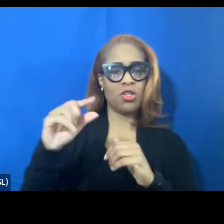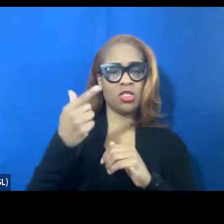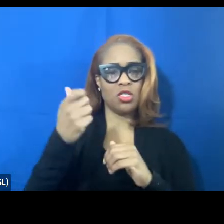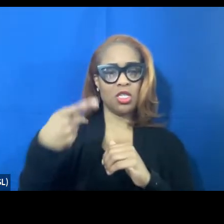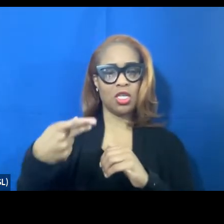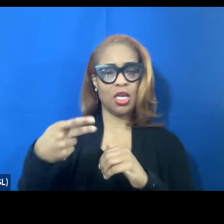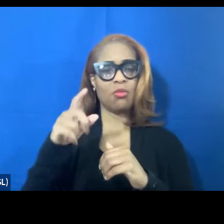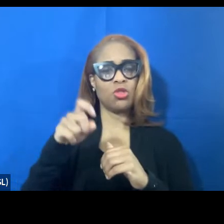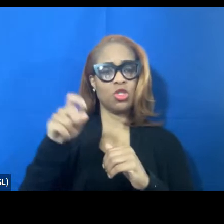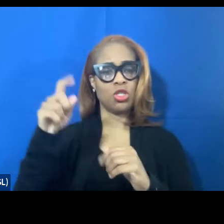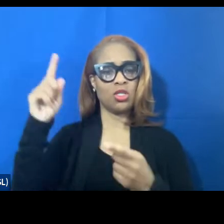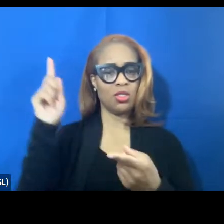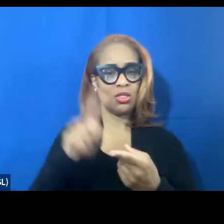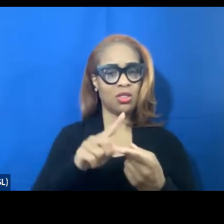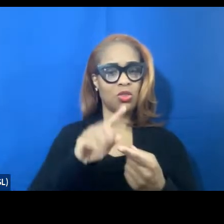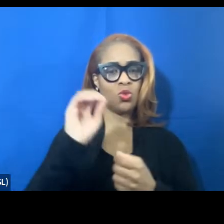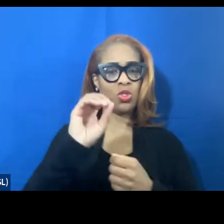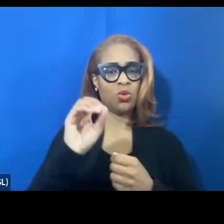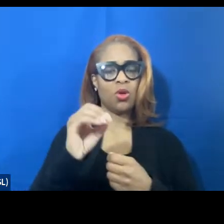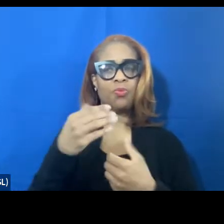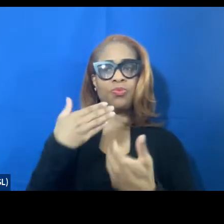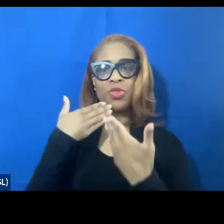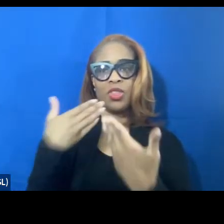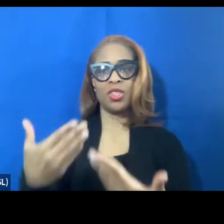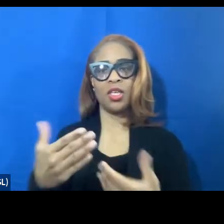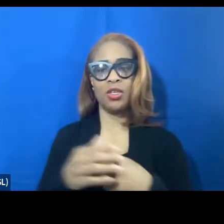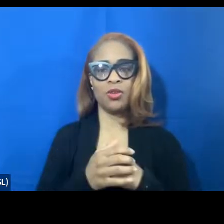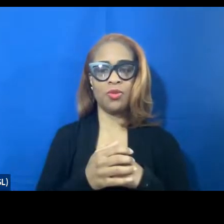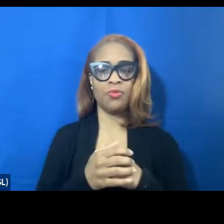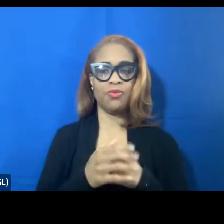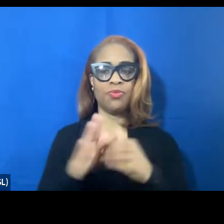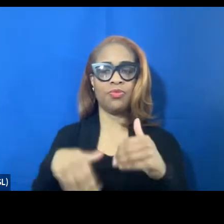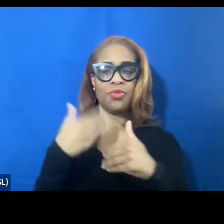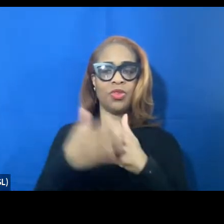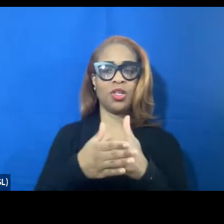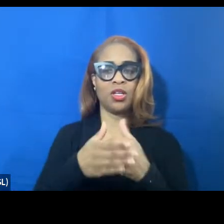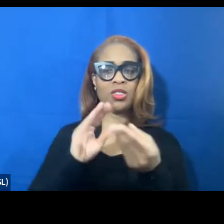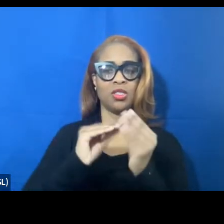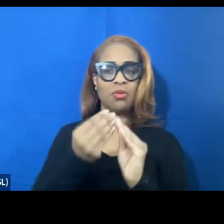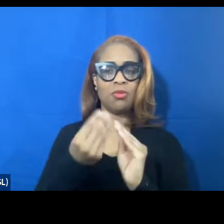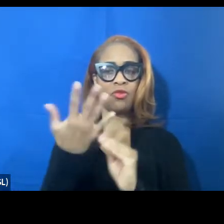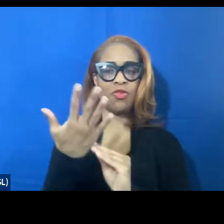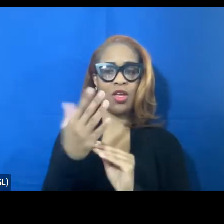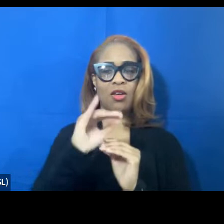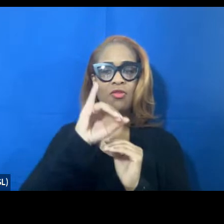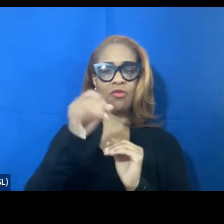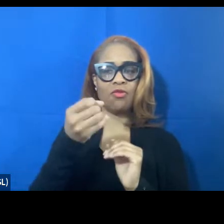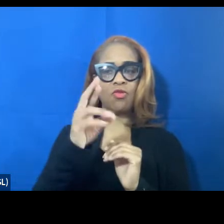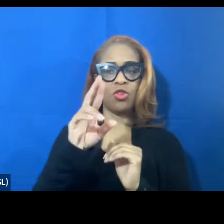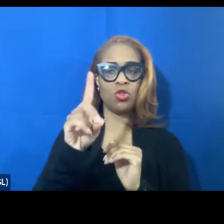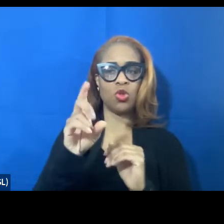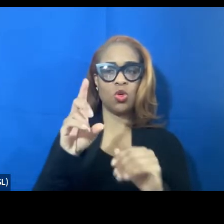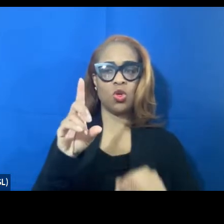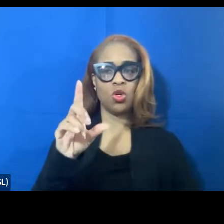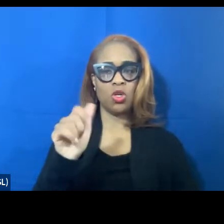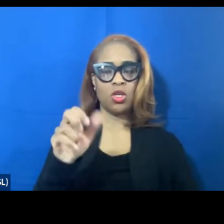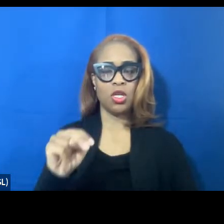zero thank you thank you next in line is number five jordan scrimgeour